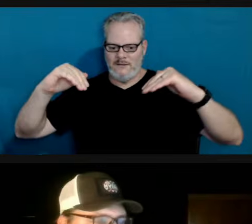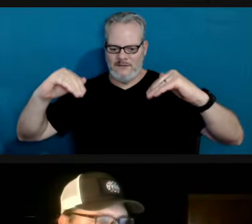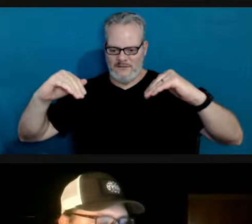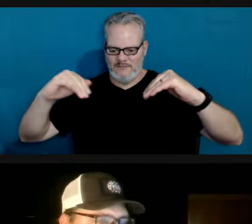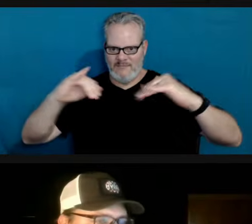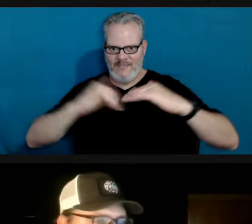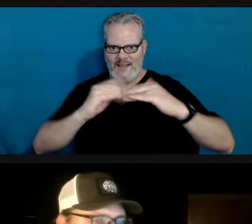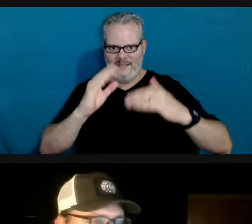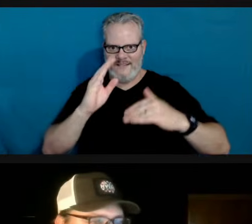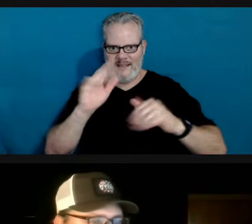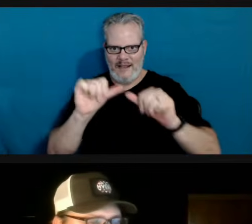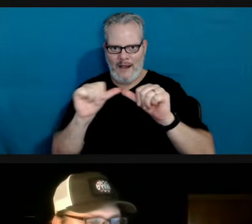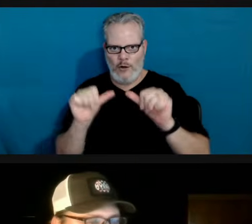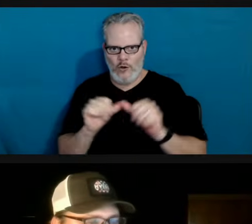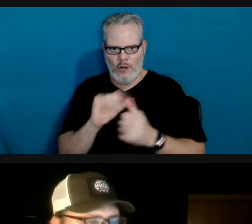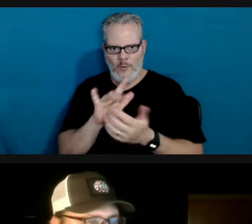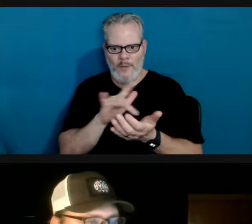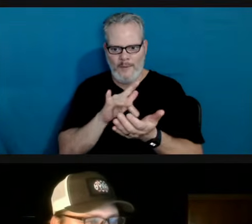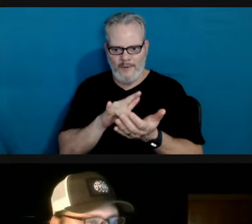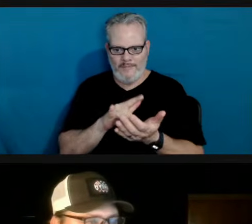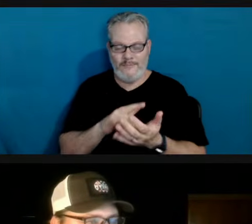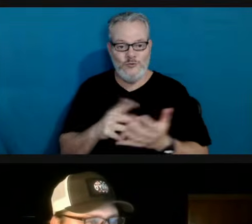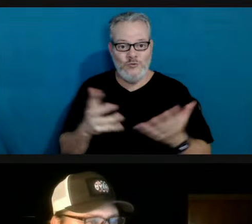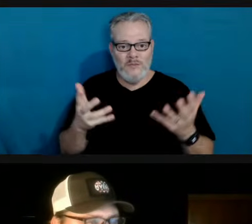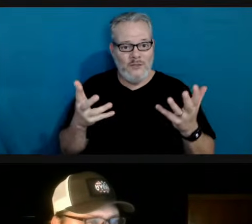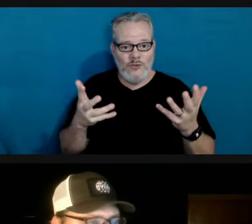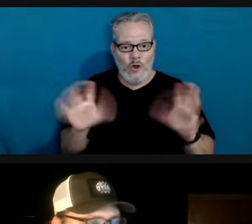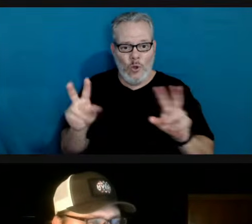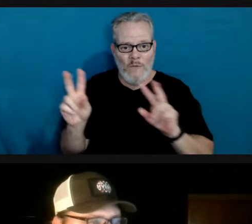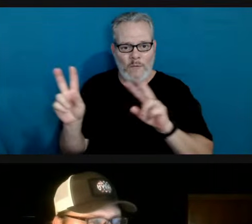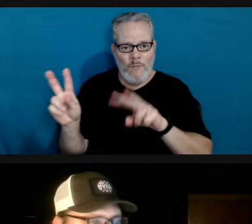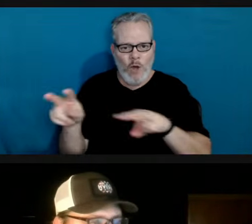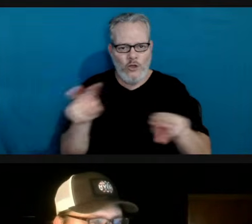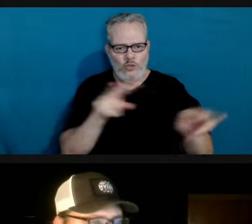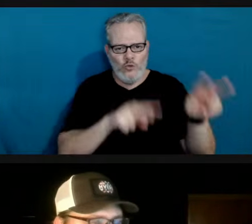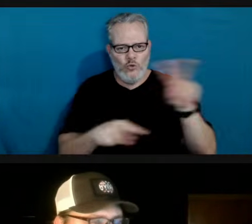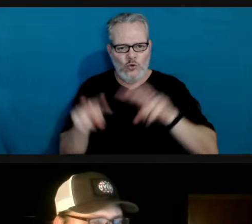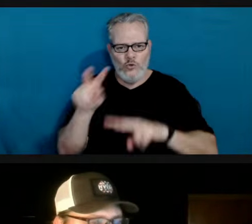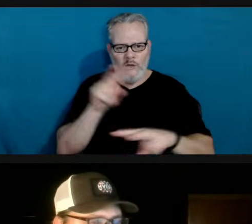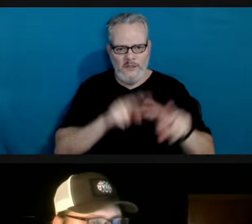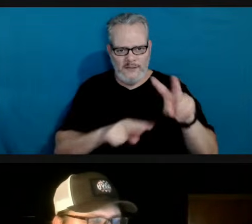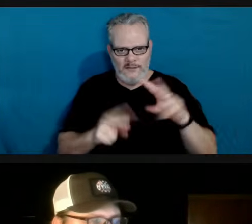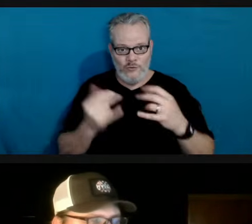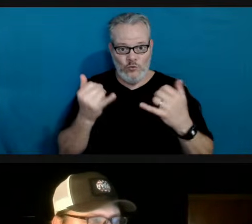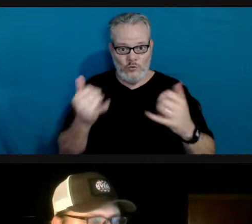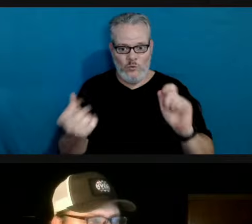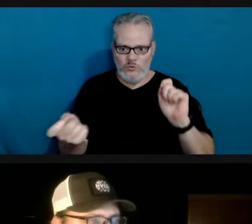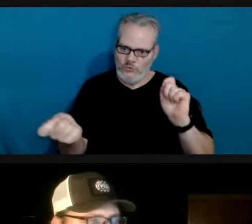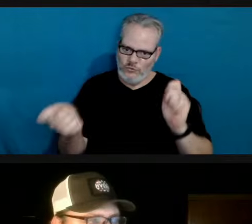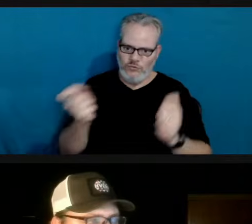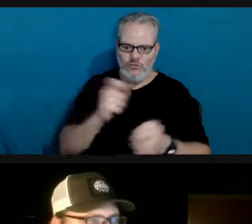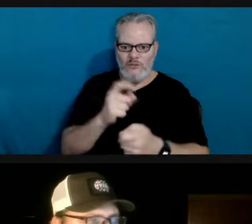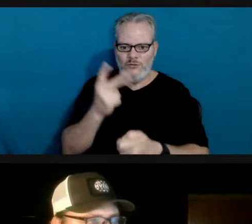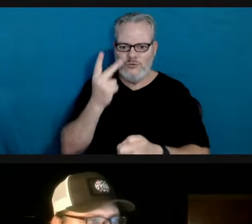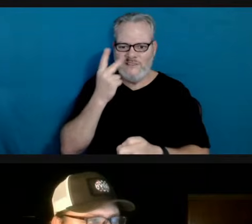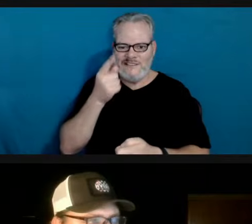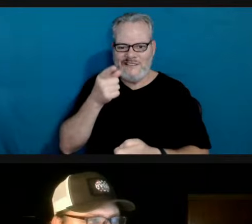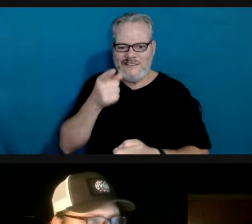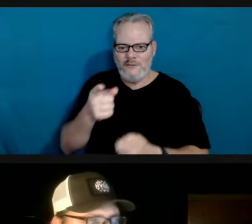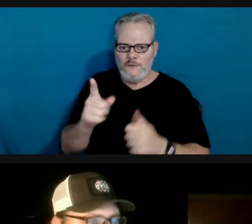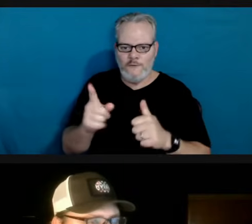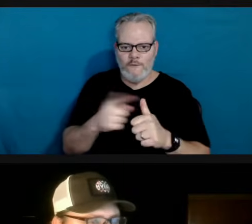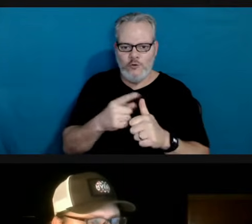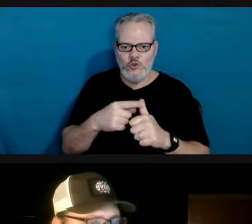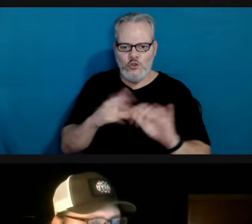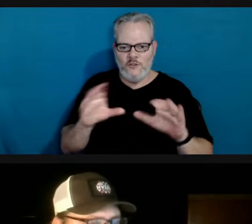there. So all right, that's all the monitoring signals. We'll switch gears a little bit now. Let's go first to our volcano watch,